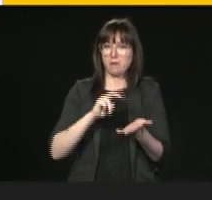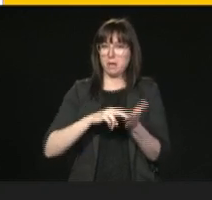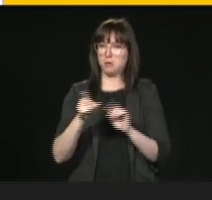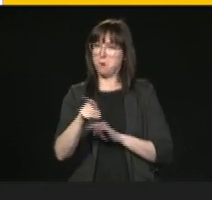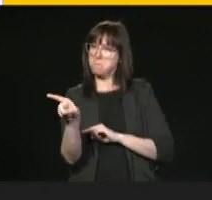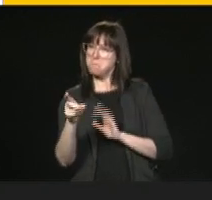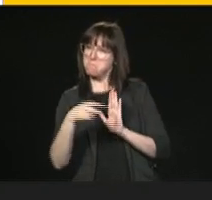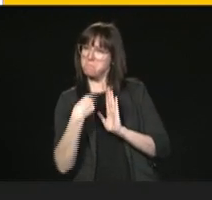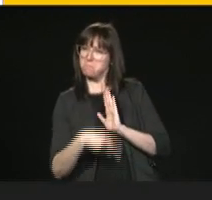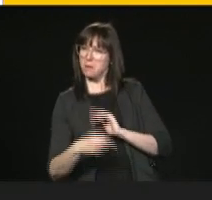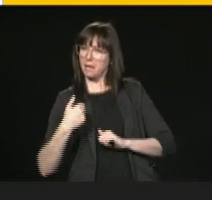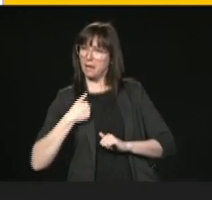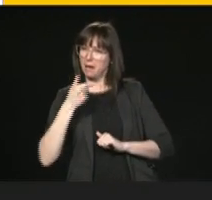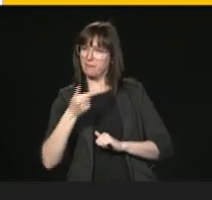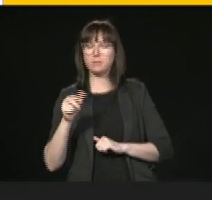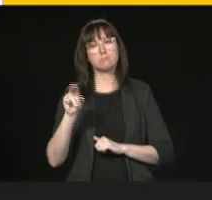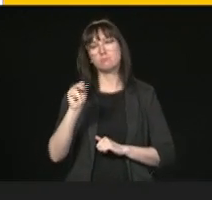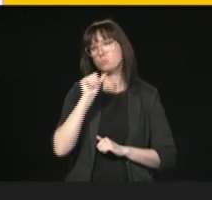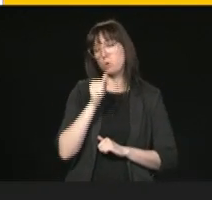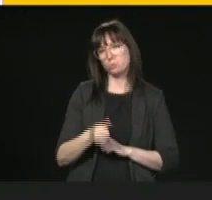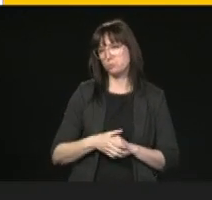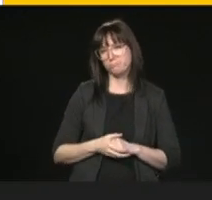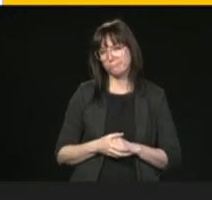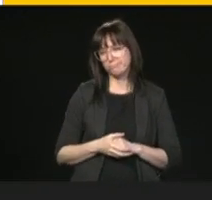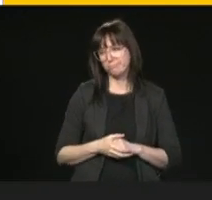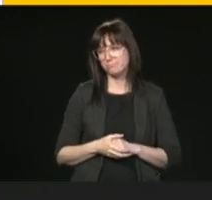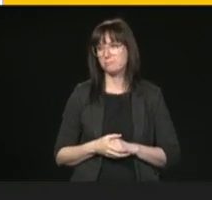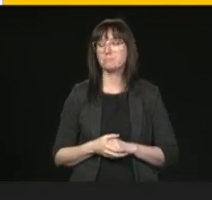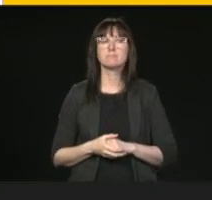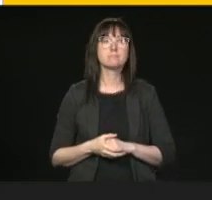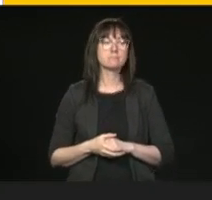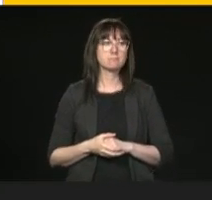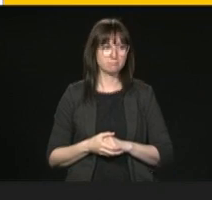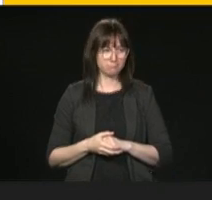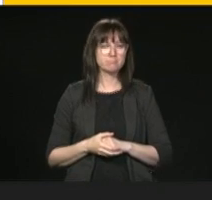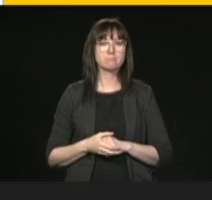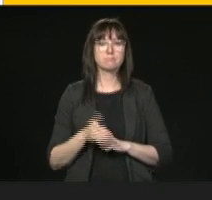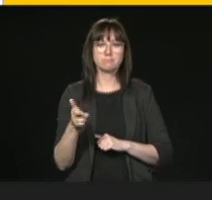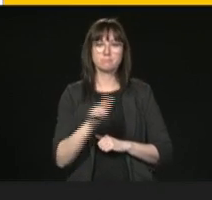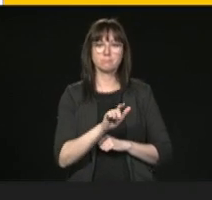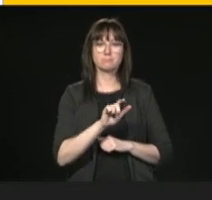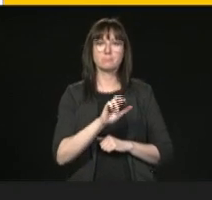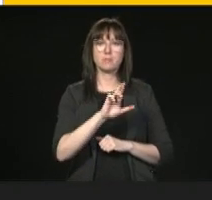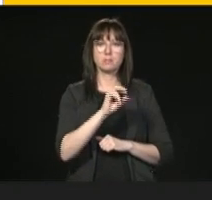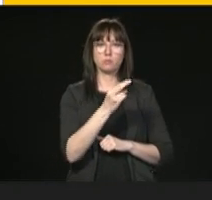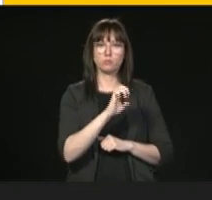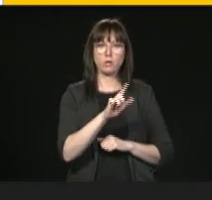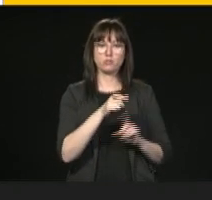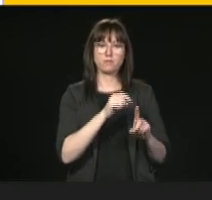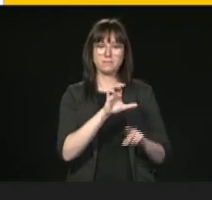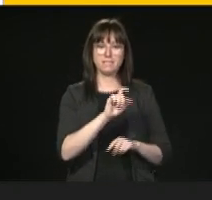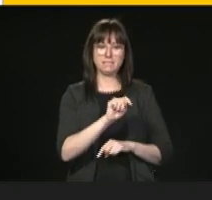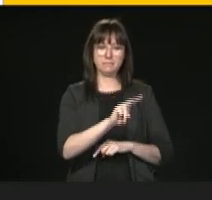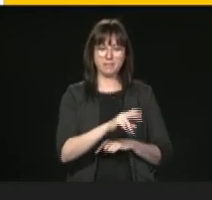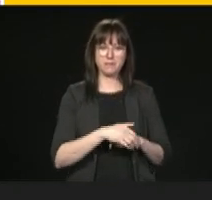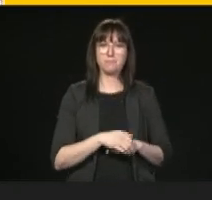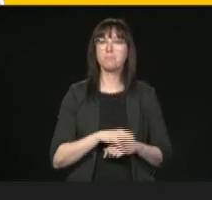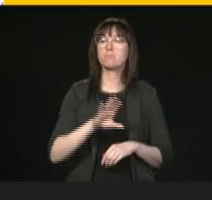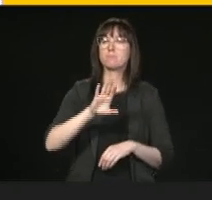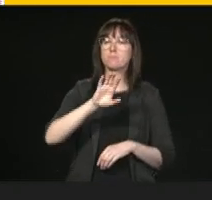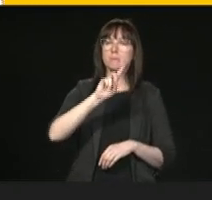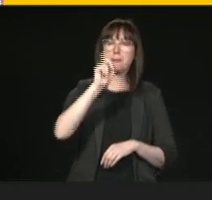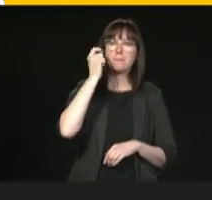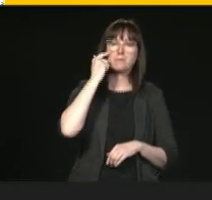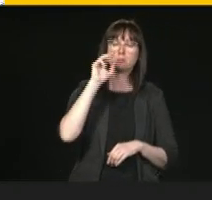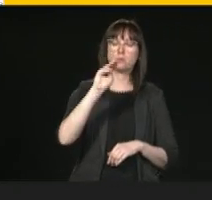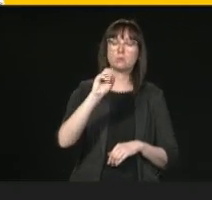Thank you. Yep. Hi, Rachel Haynes from CTV. For Minister Morneau, today the details that we do have